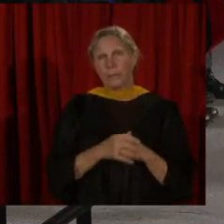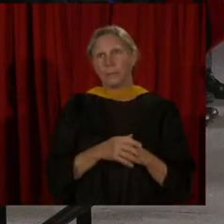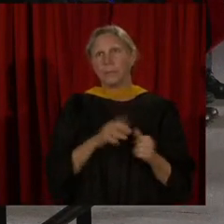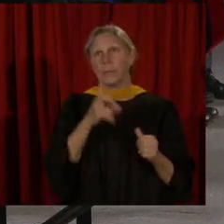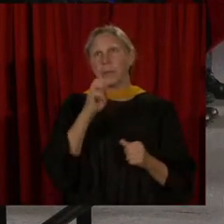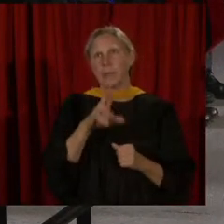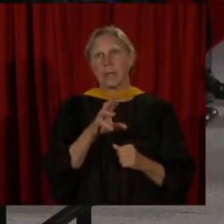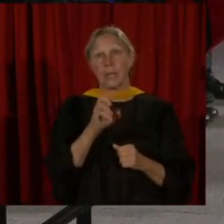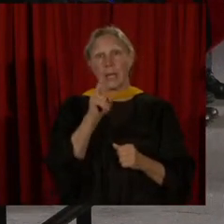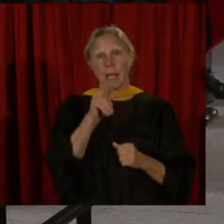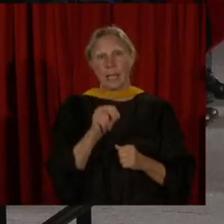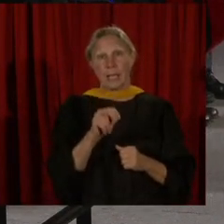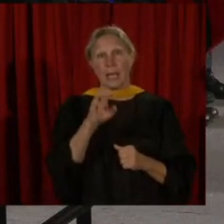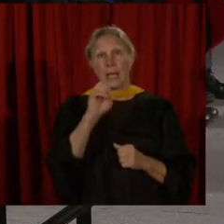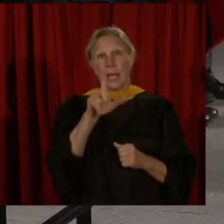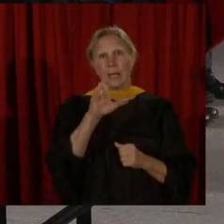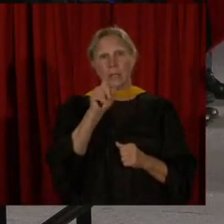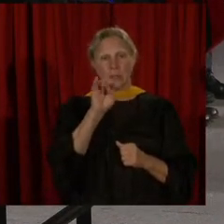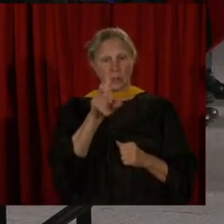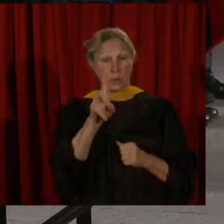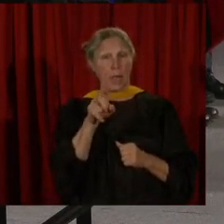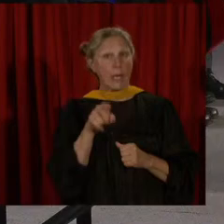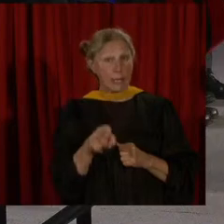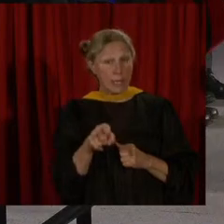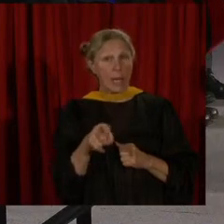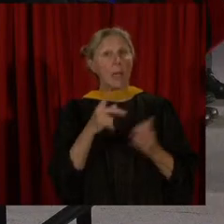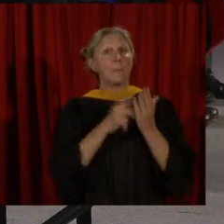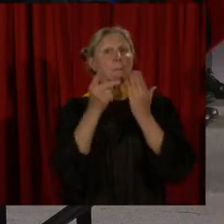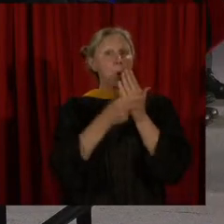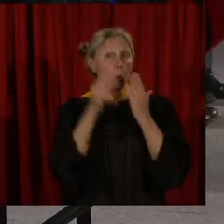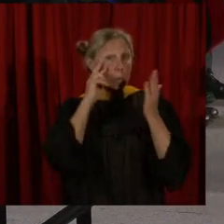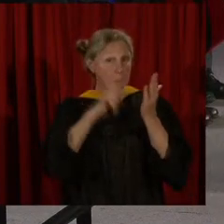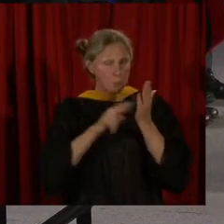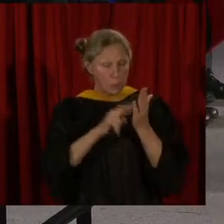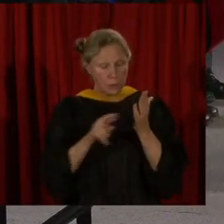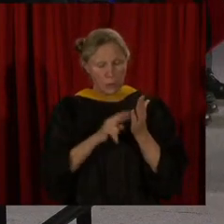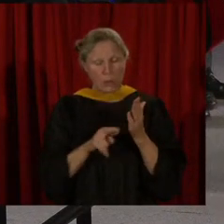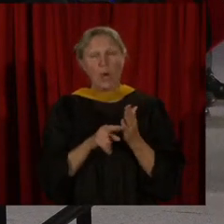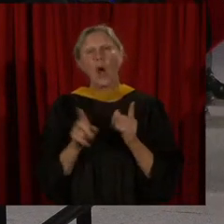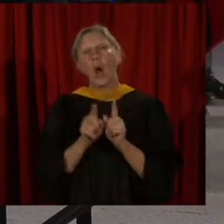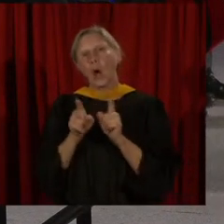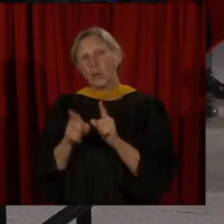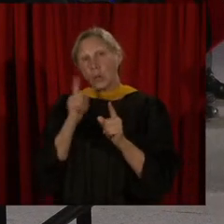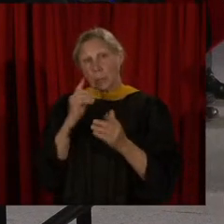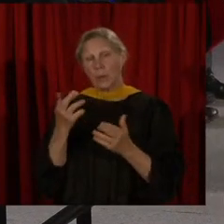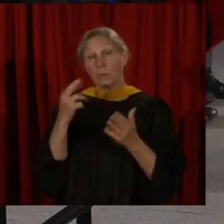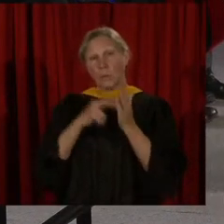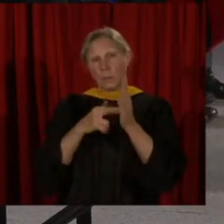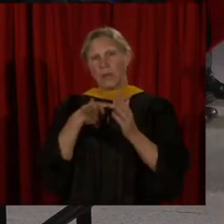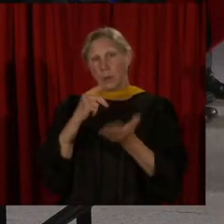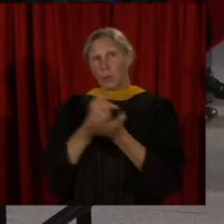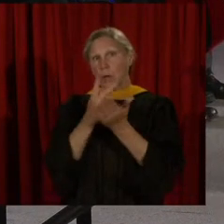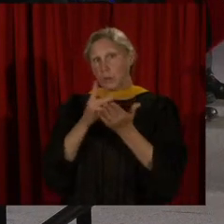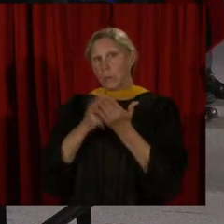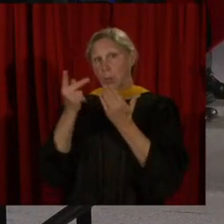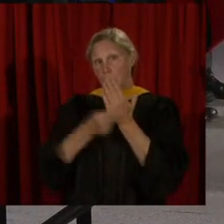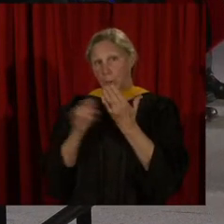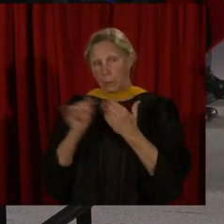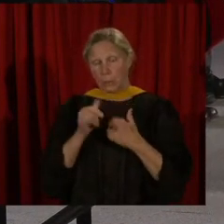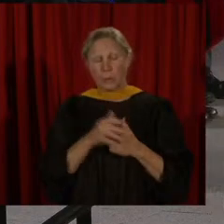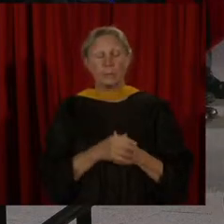Dr. Ellen Elstrand, Associate Dean for Programs and Research, who will also be representing our graduate programs